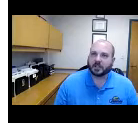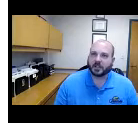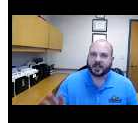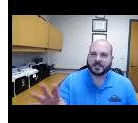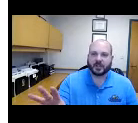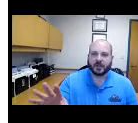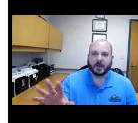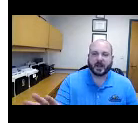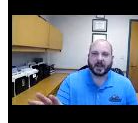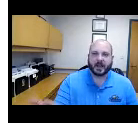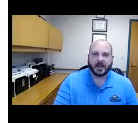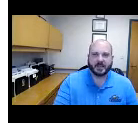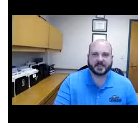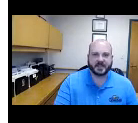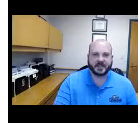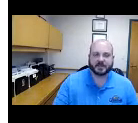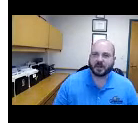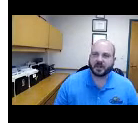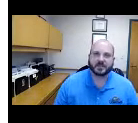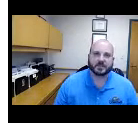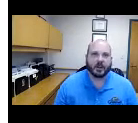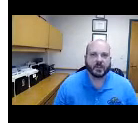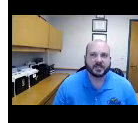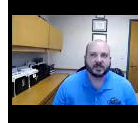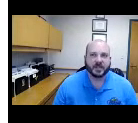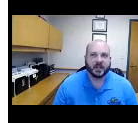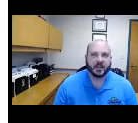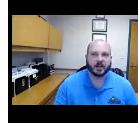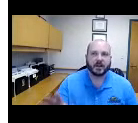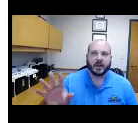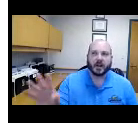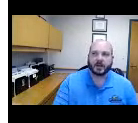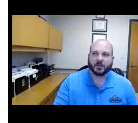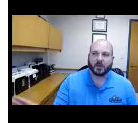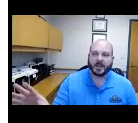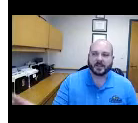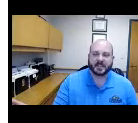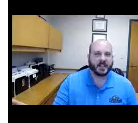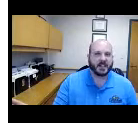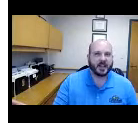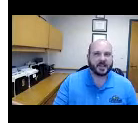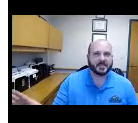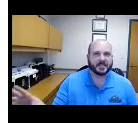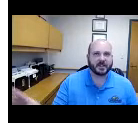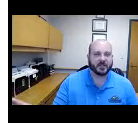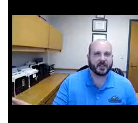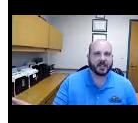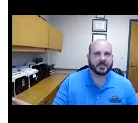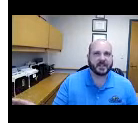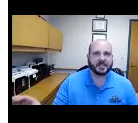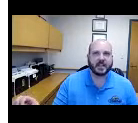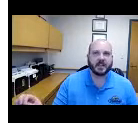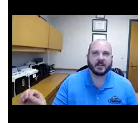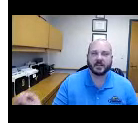Again, we can look at this figure by kids, and this is what this graphic is doing here. On the right is kid cases under the